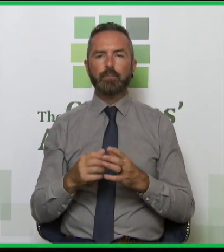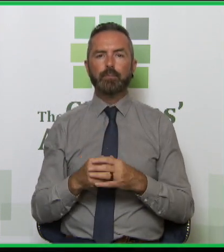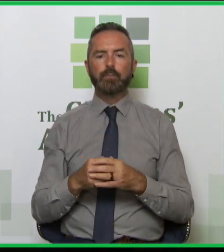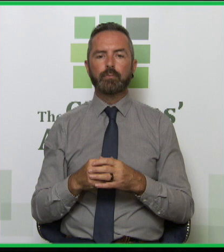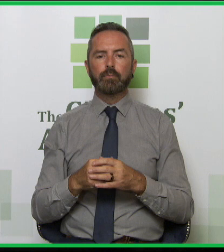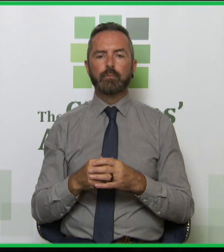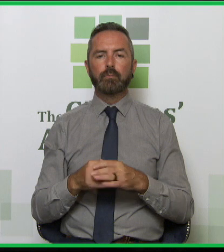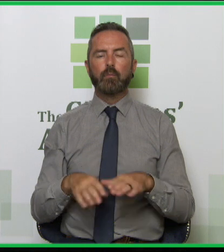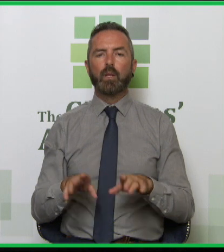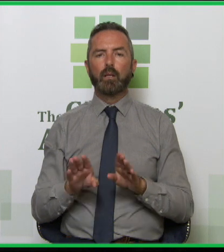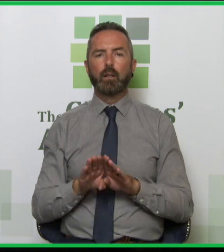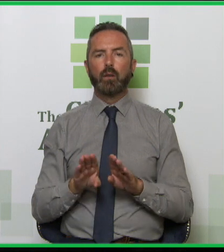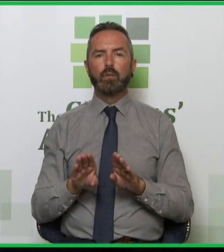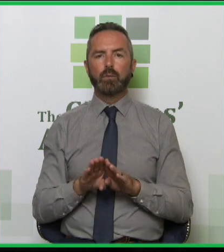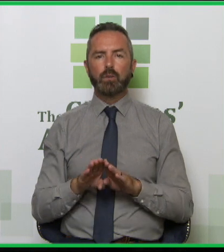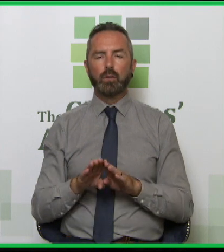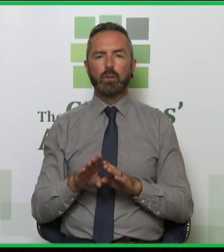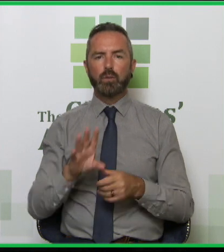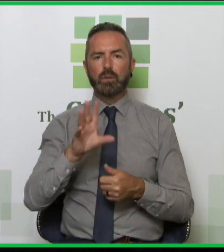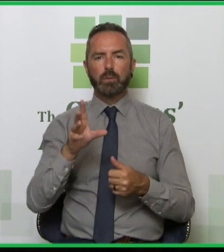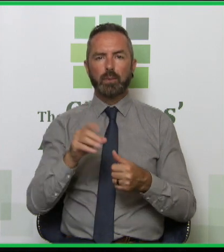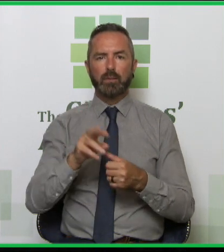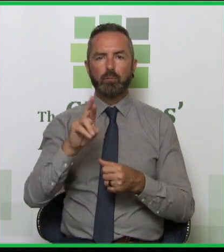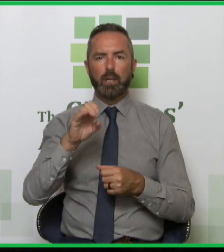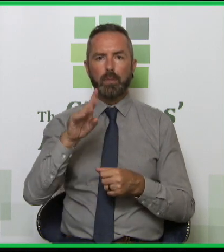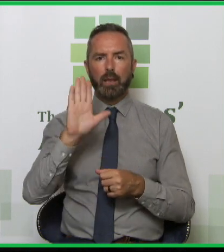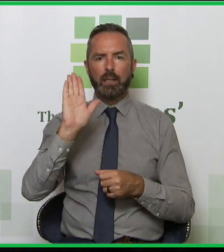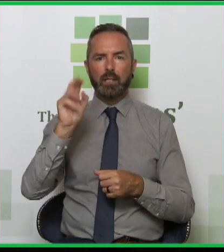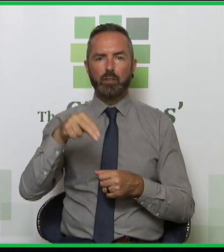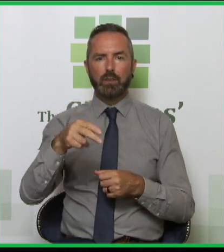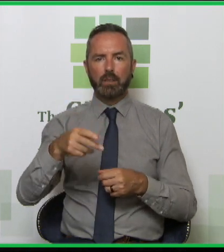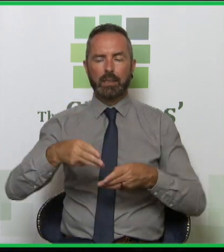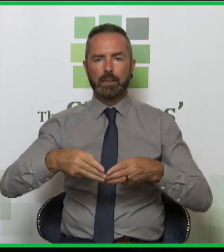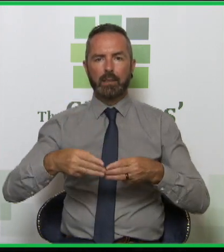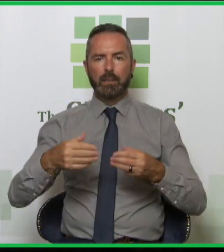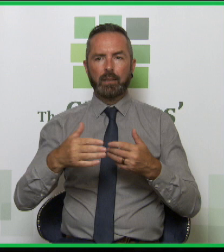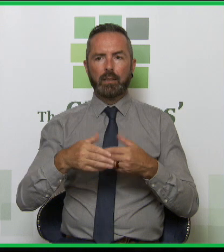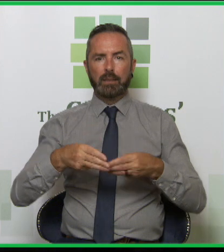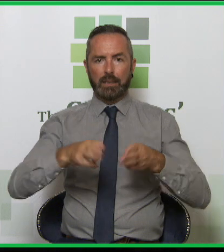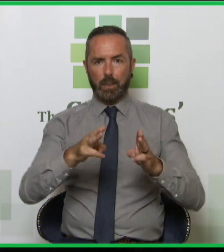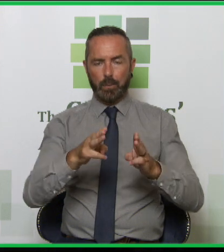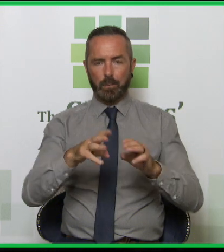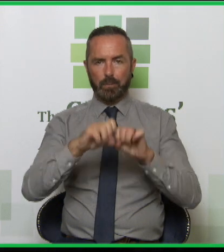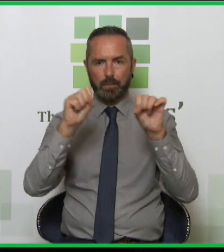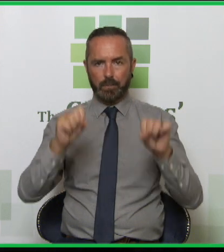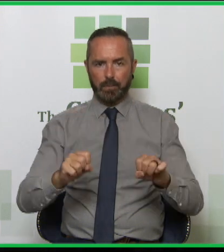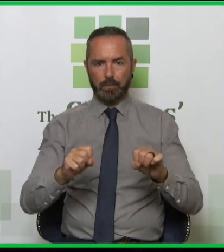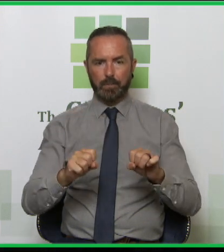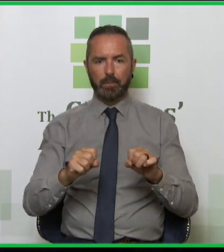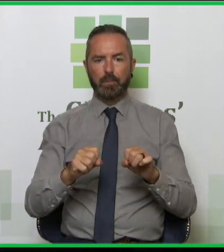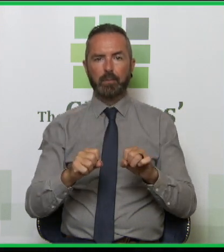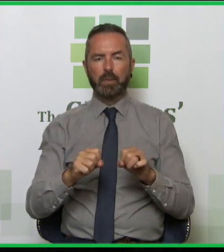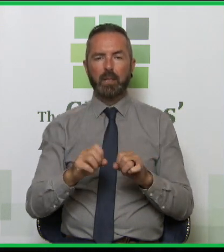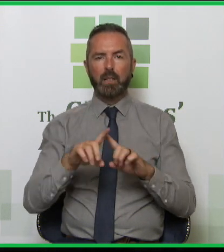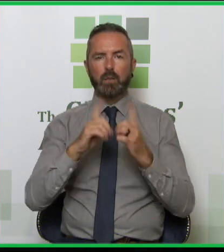In addition then to the dedicated CE drug rehabilitation streams, the Department's Employment Service staff also adopt a very flexible